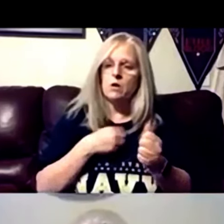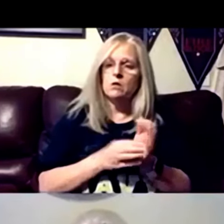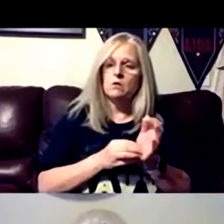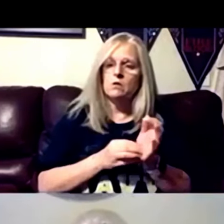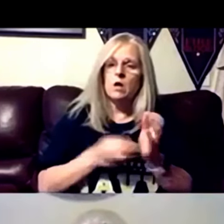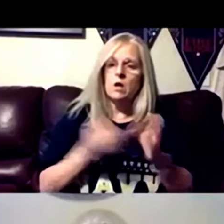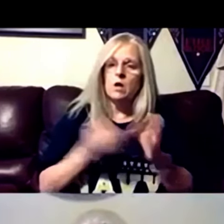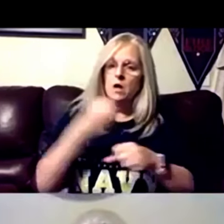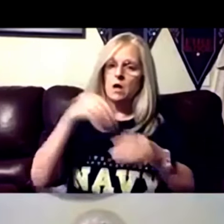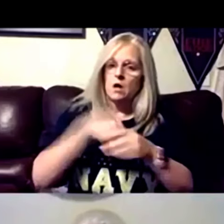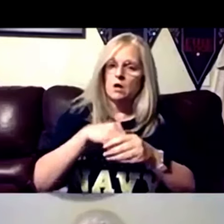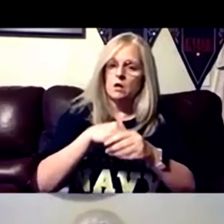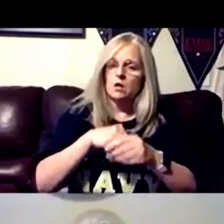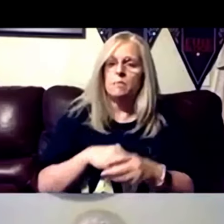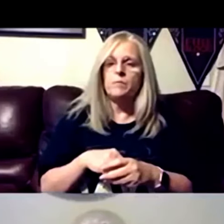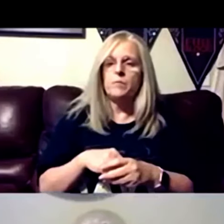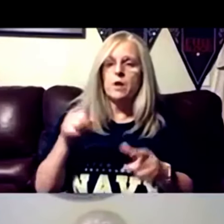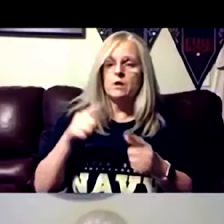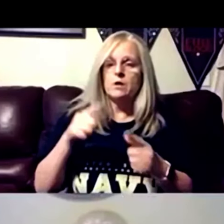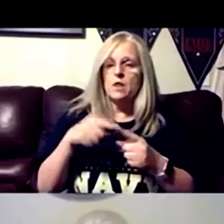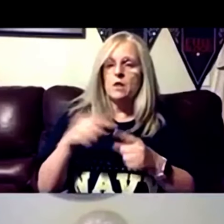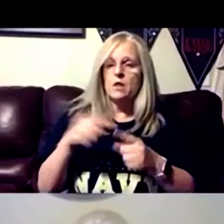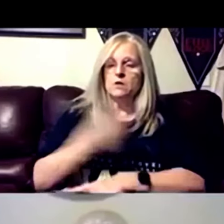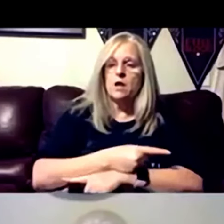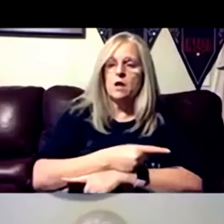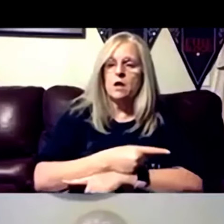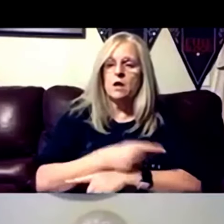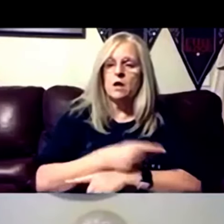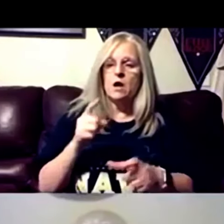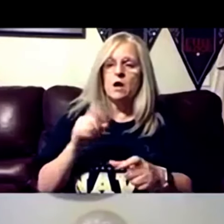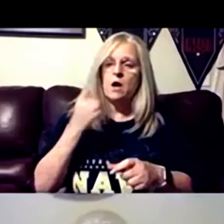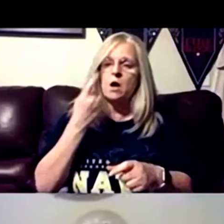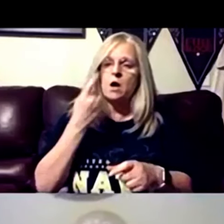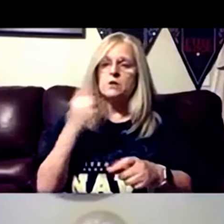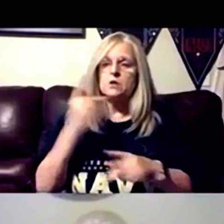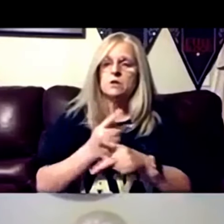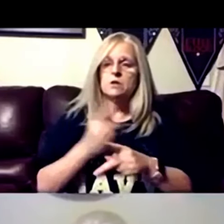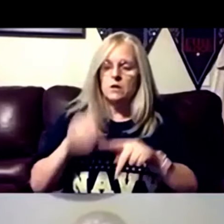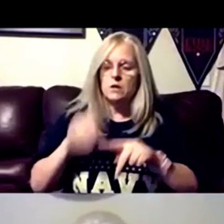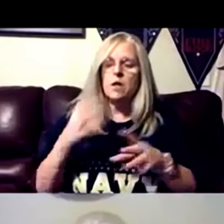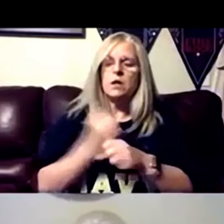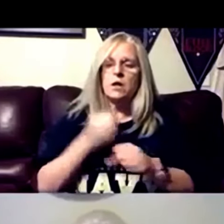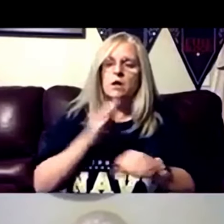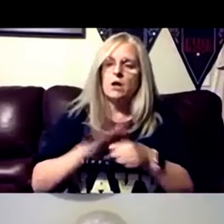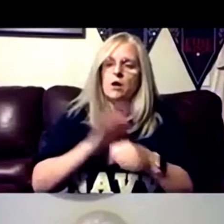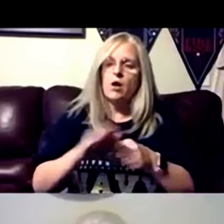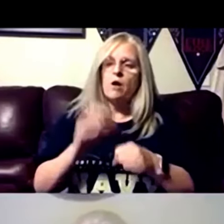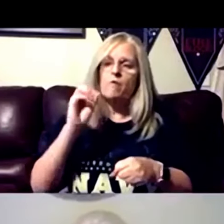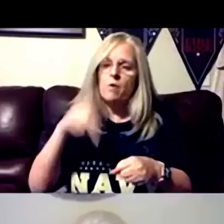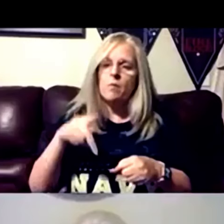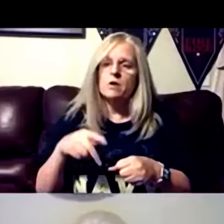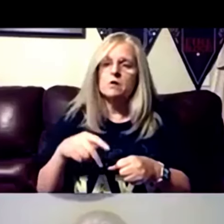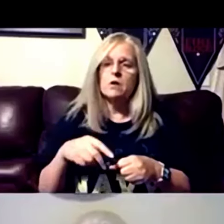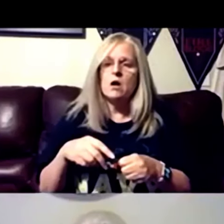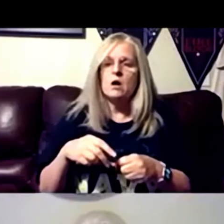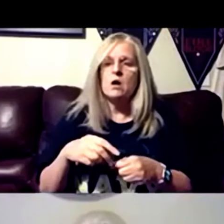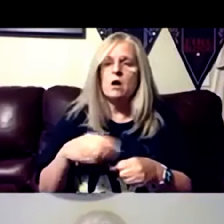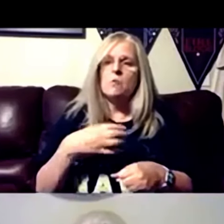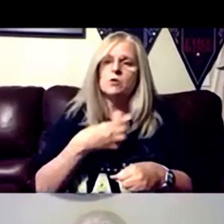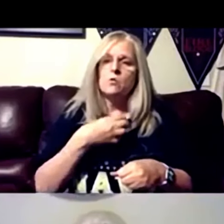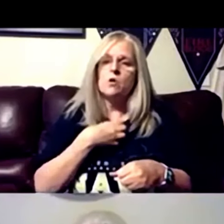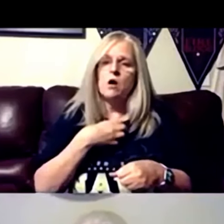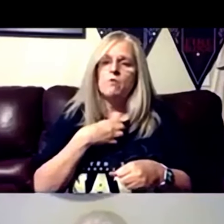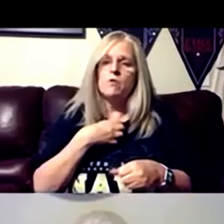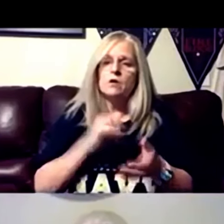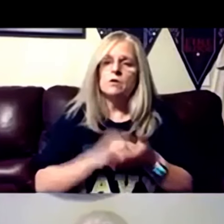in. And to this day, I just can't get enough of ONPASSIVE, because I'm so confident it's going to transform, you